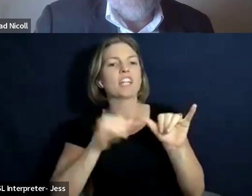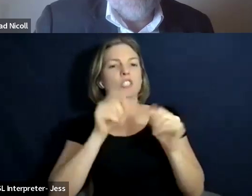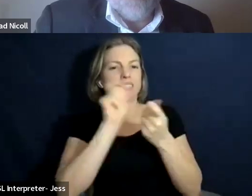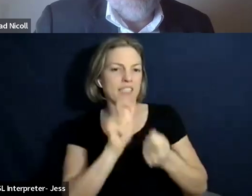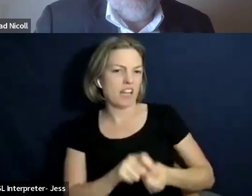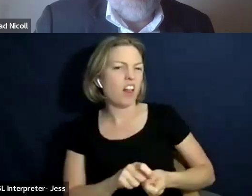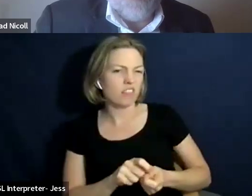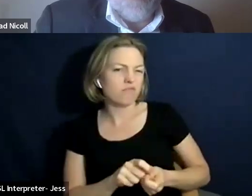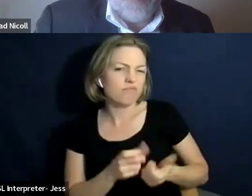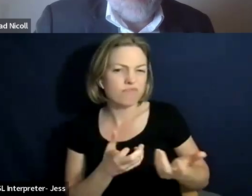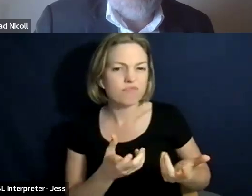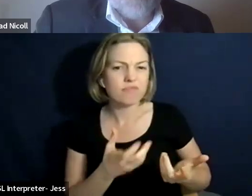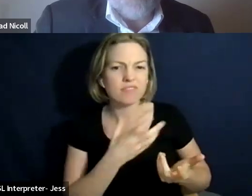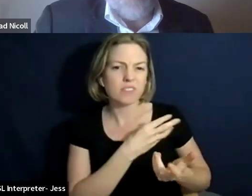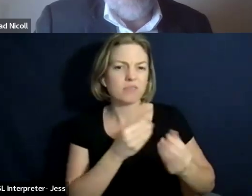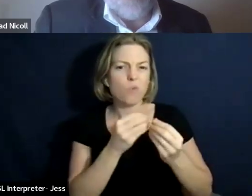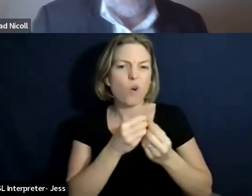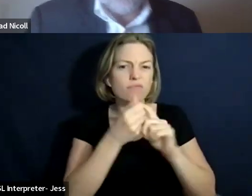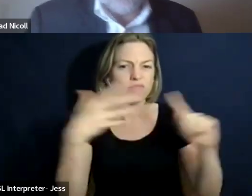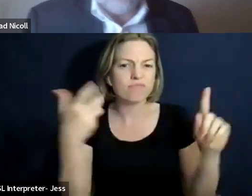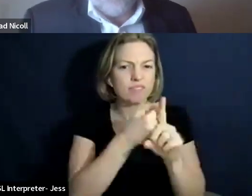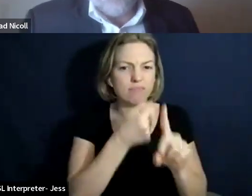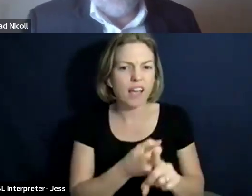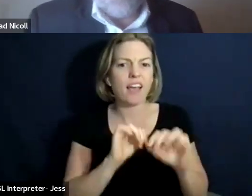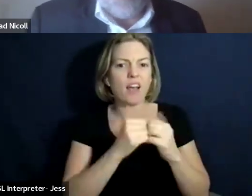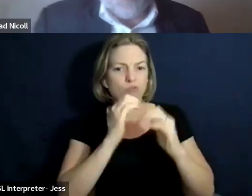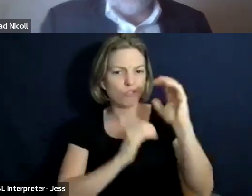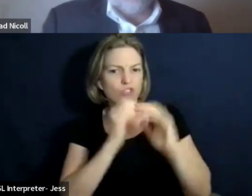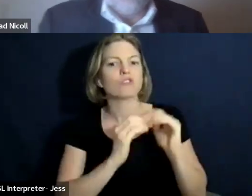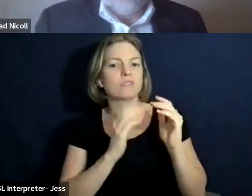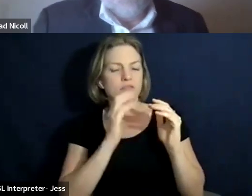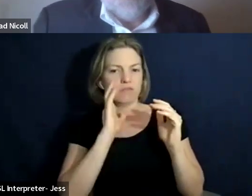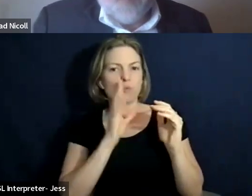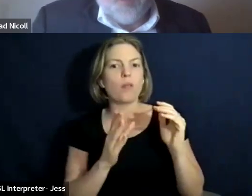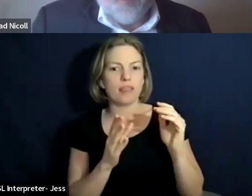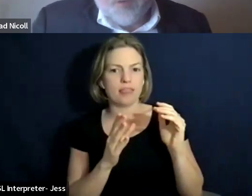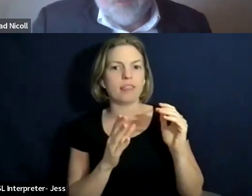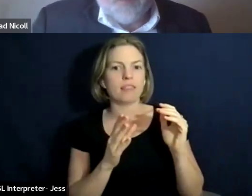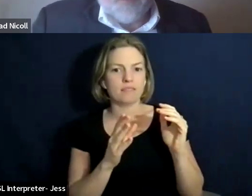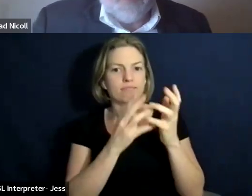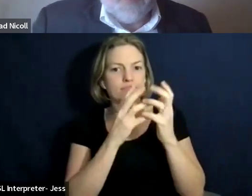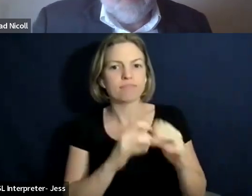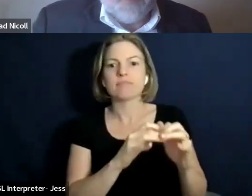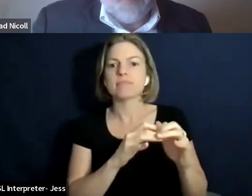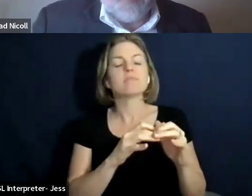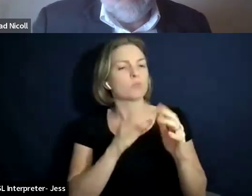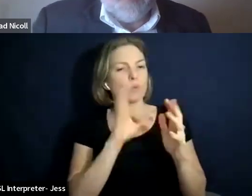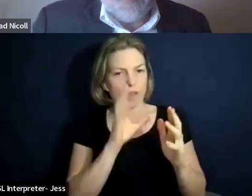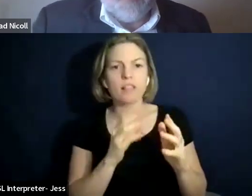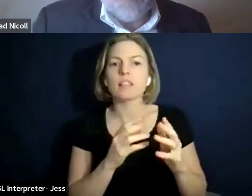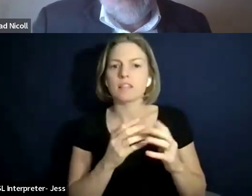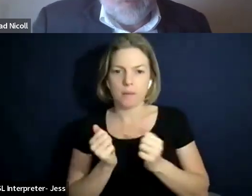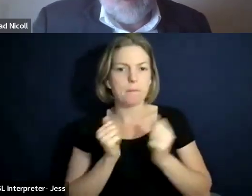detail and impacts and how the construction flow to you folks Thank